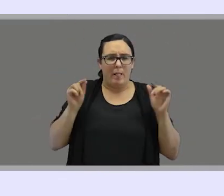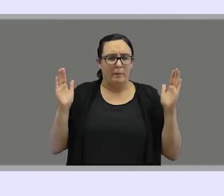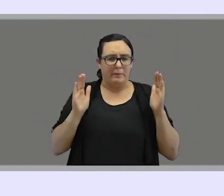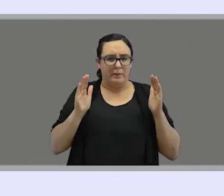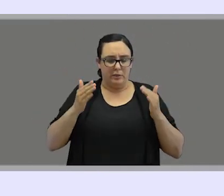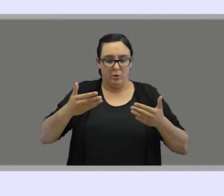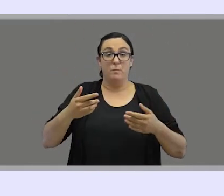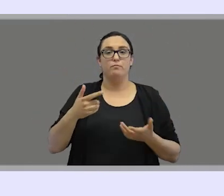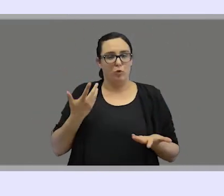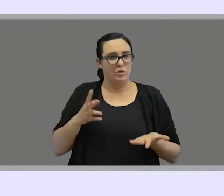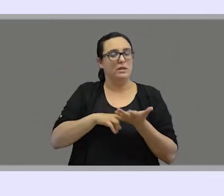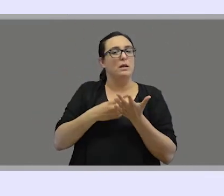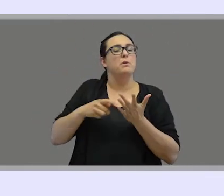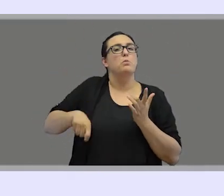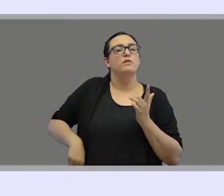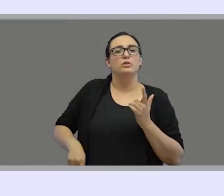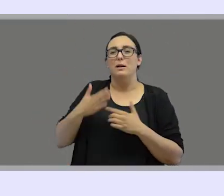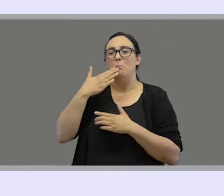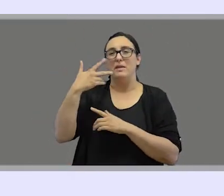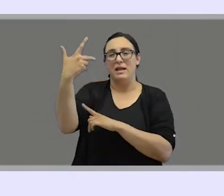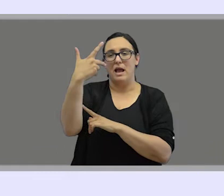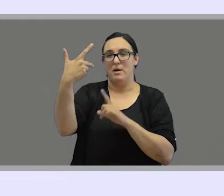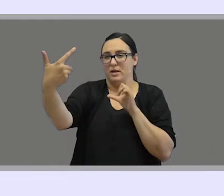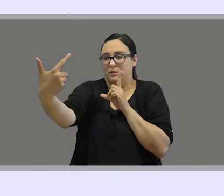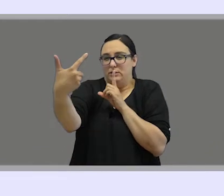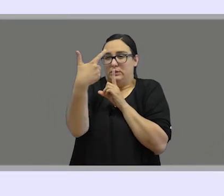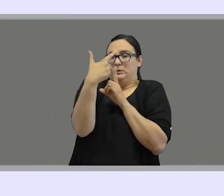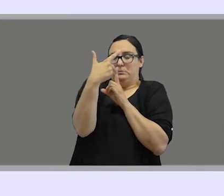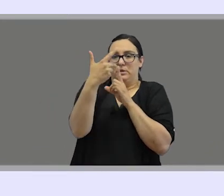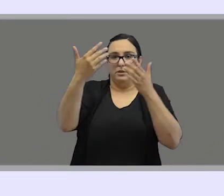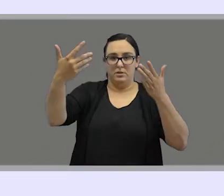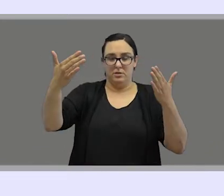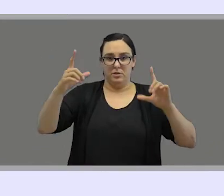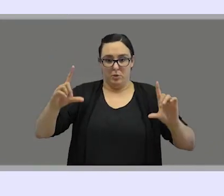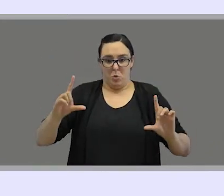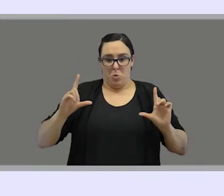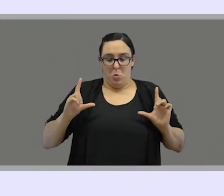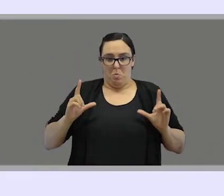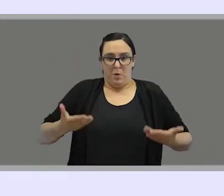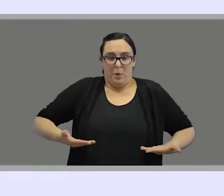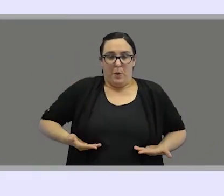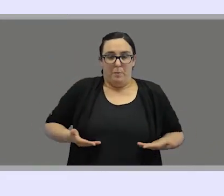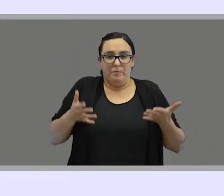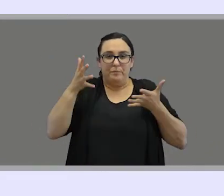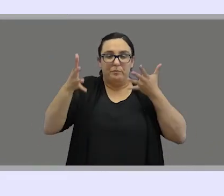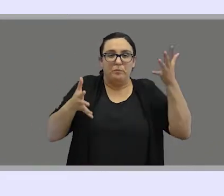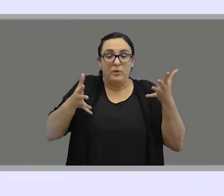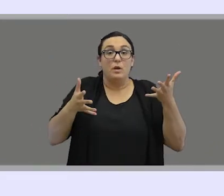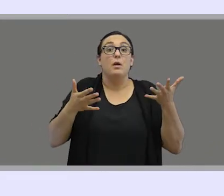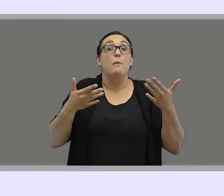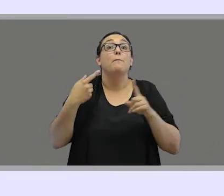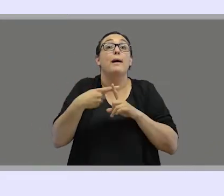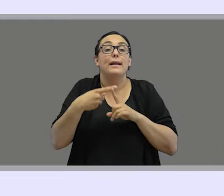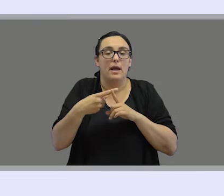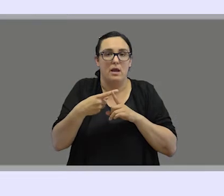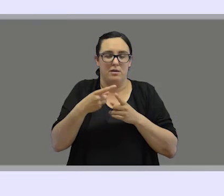box so that the professionals ask the cameraman to film them with the shorter shot